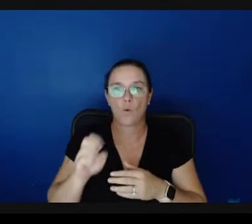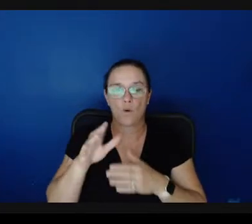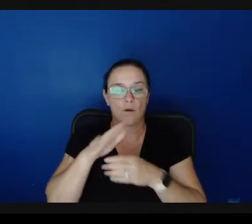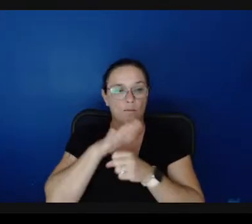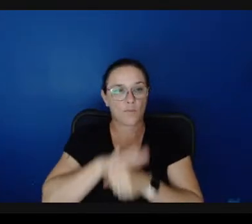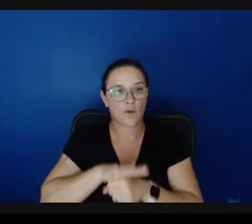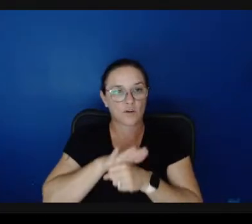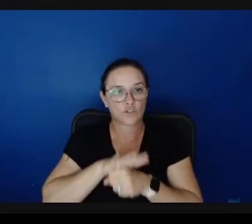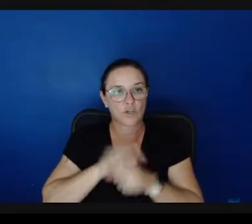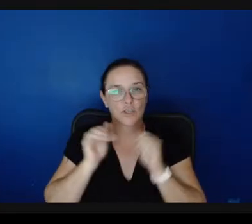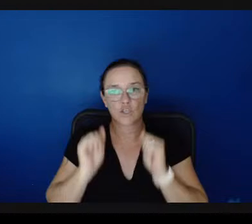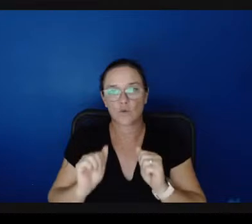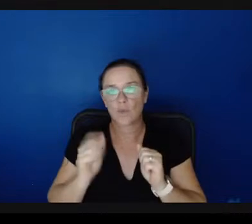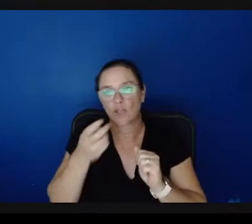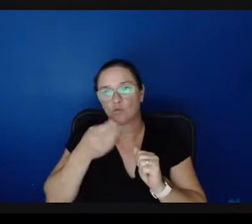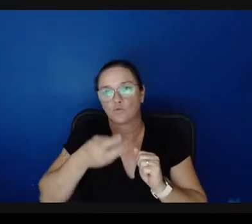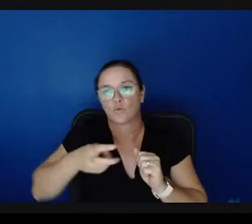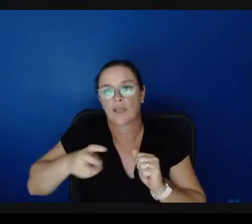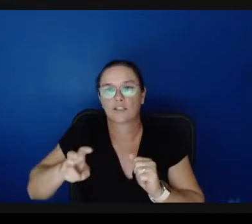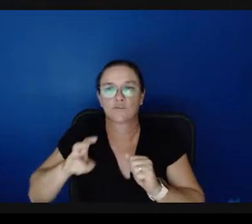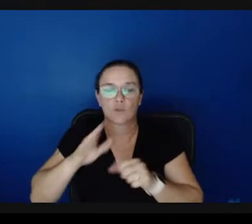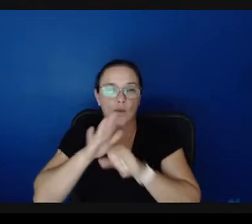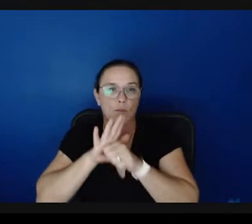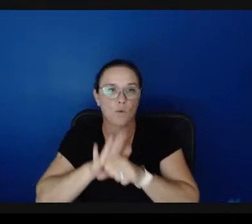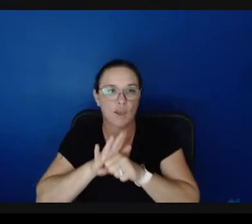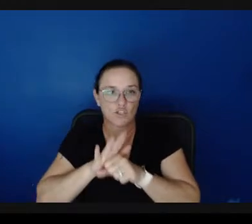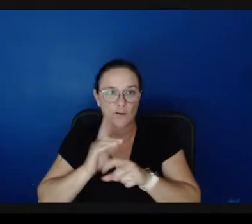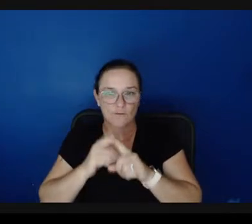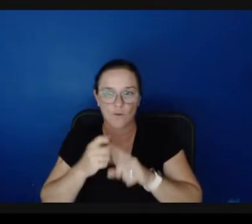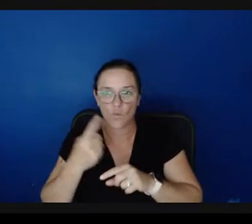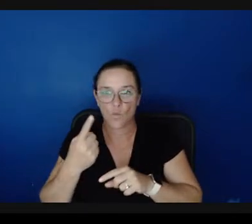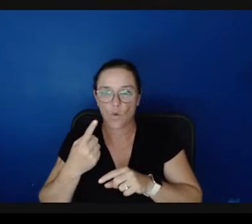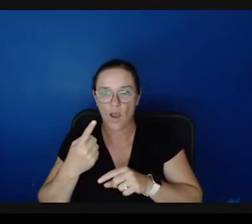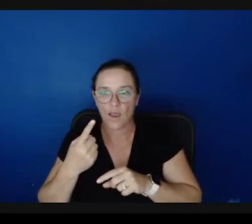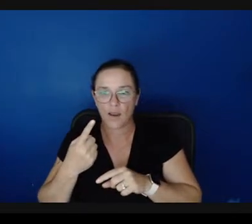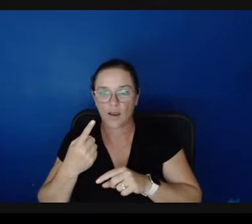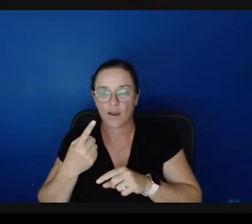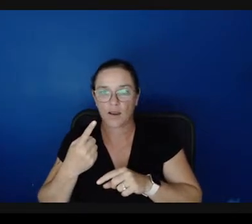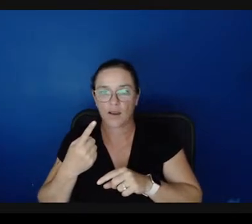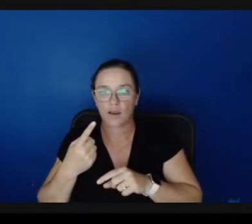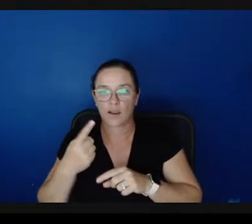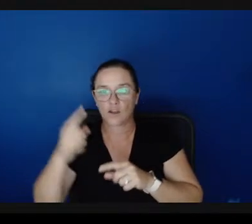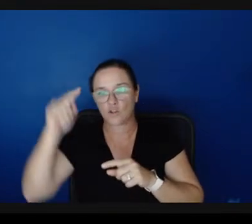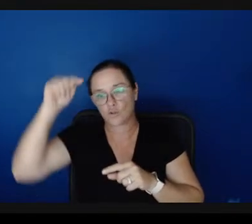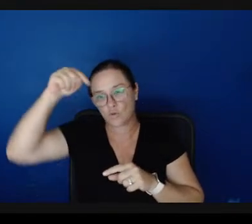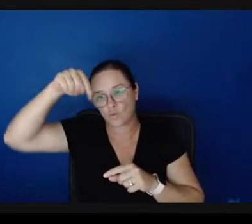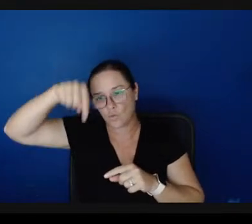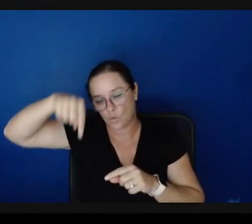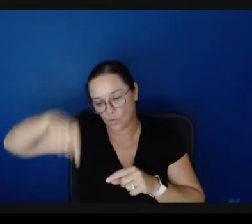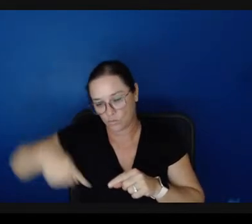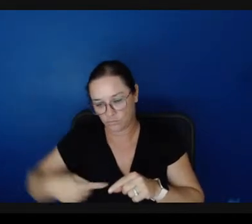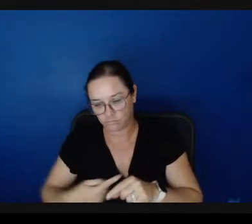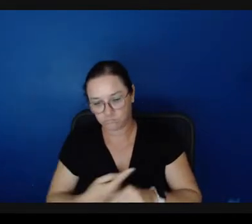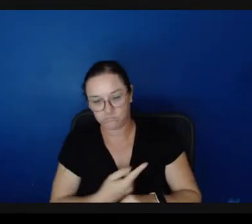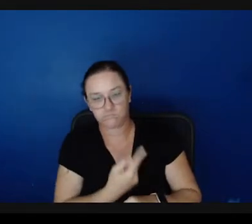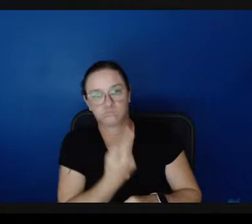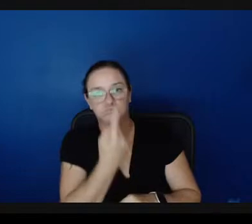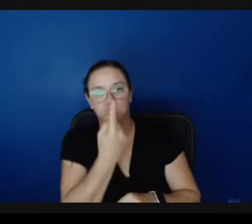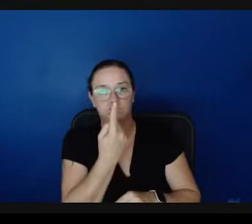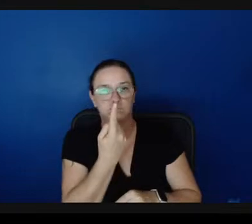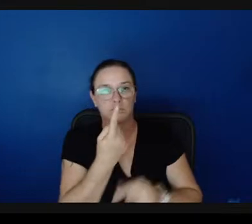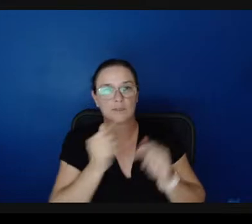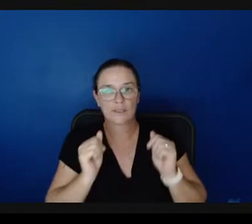transfer the pressure from one eruption down this pipe to this layer, across a layer, and up to the other